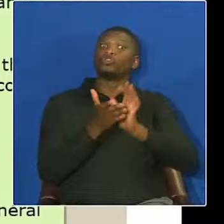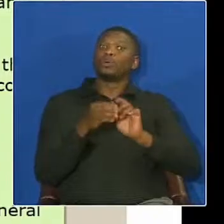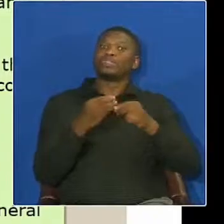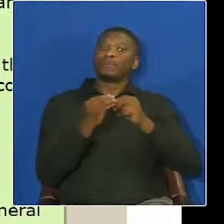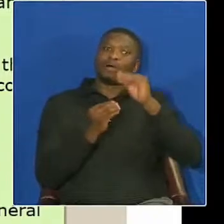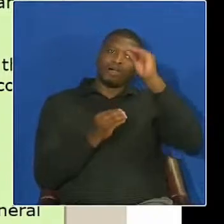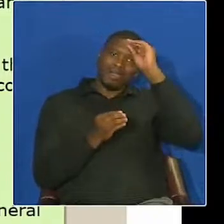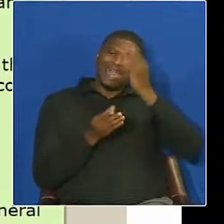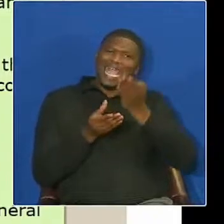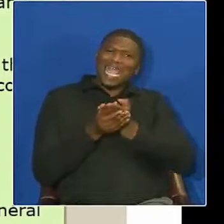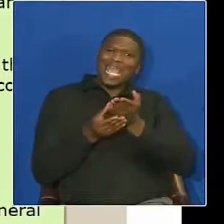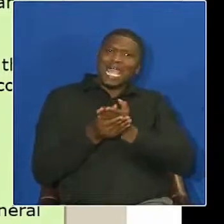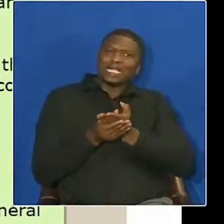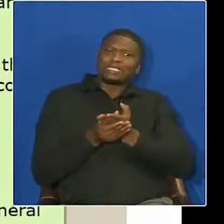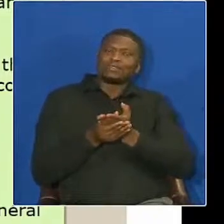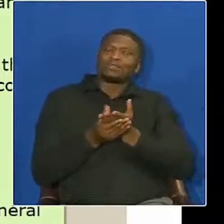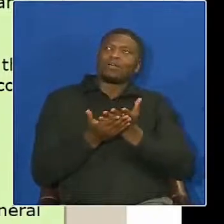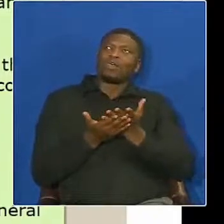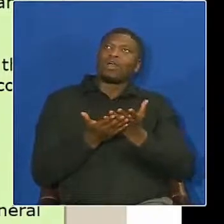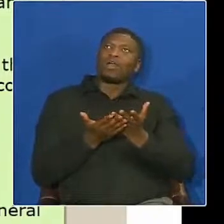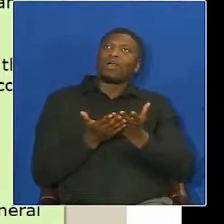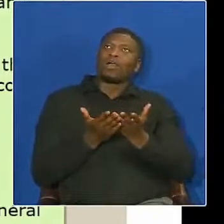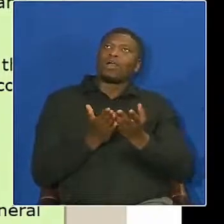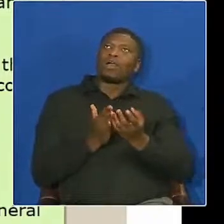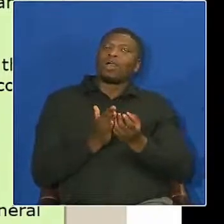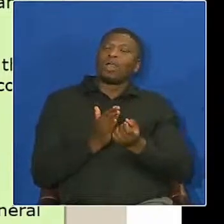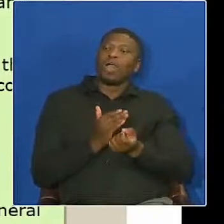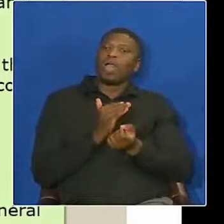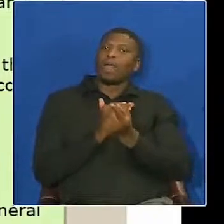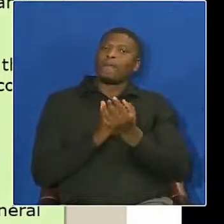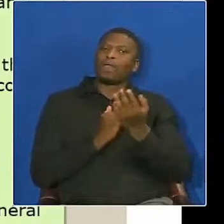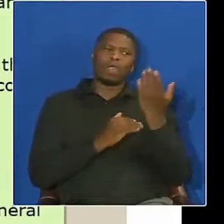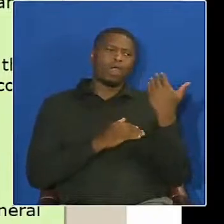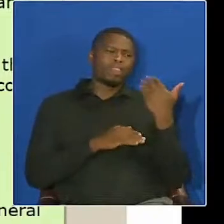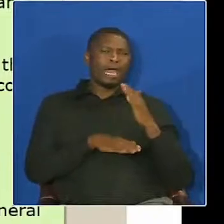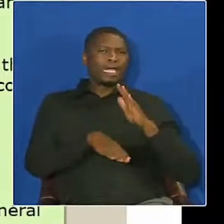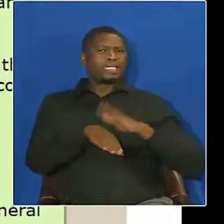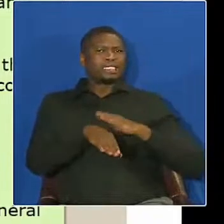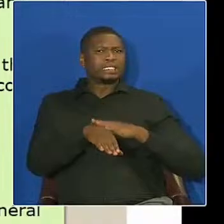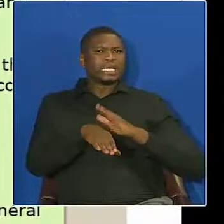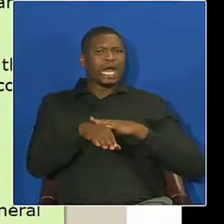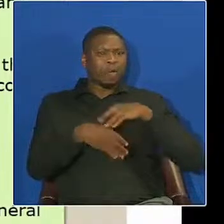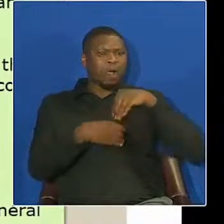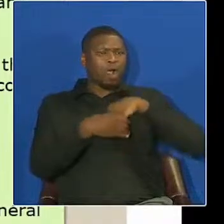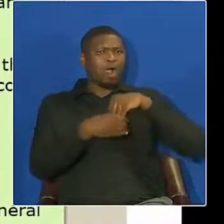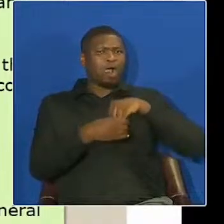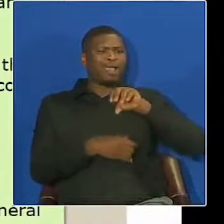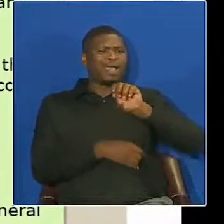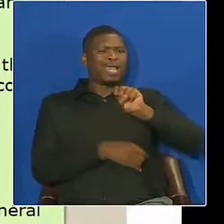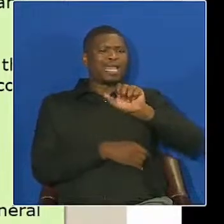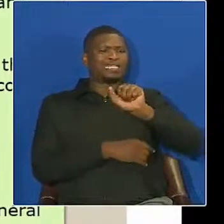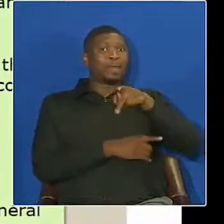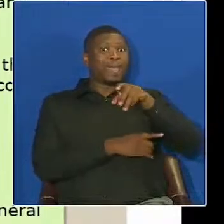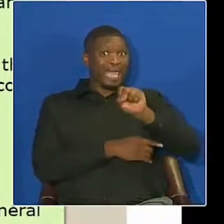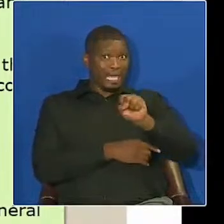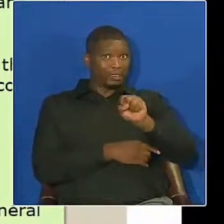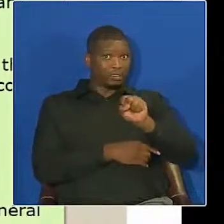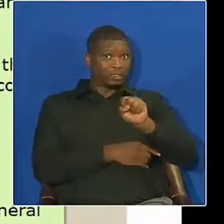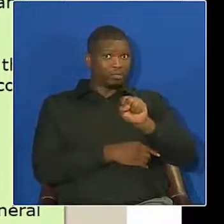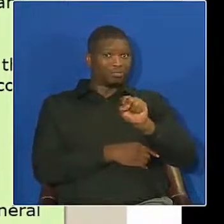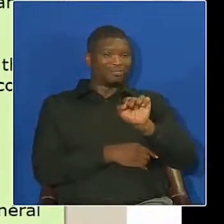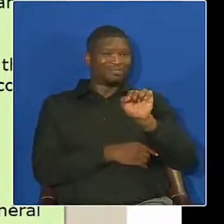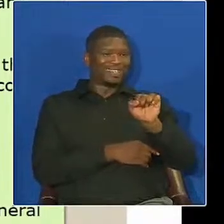case that was on during that time within the SAPS, more specifically